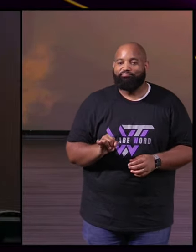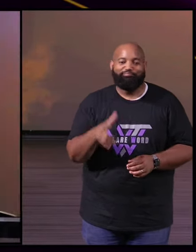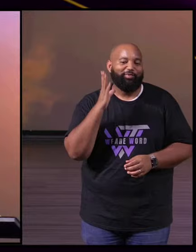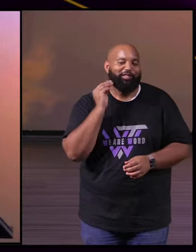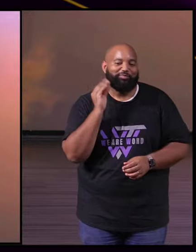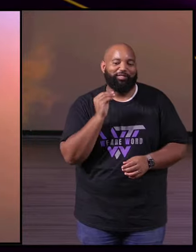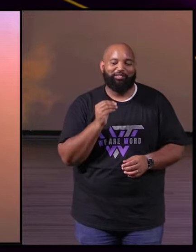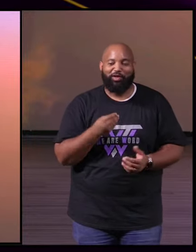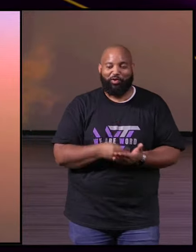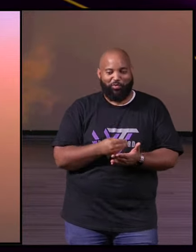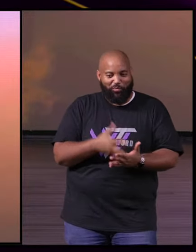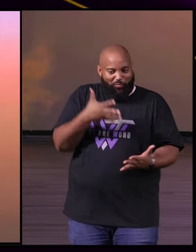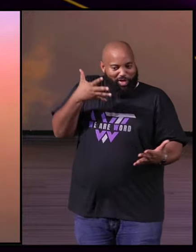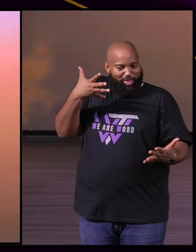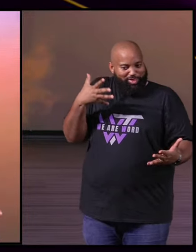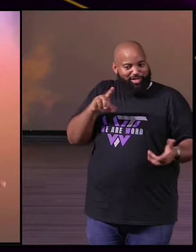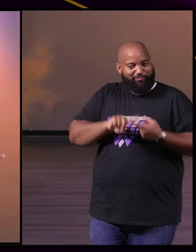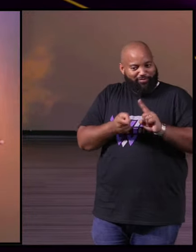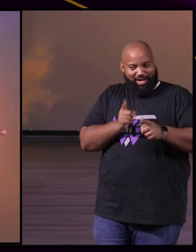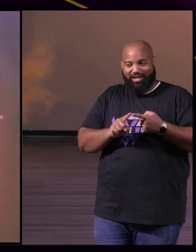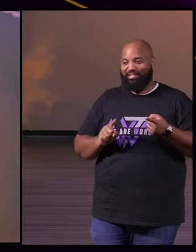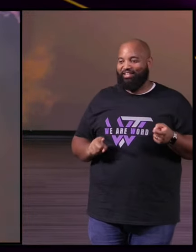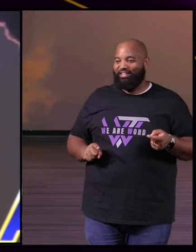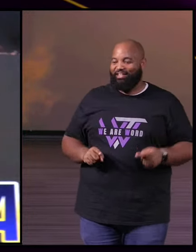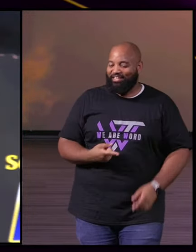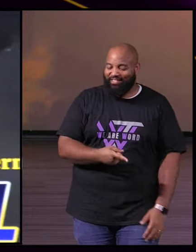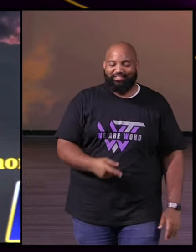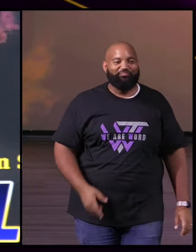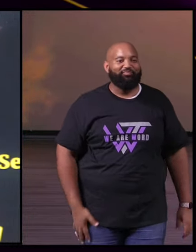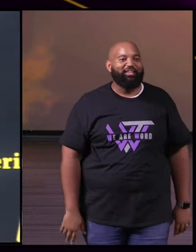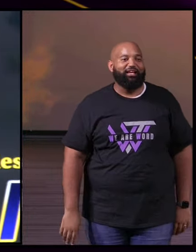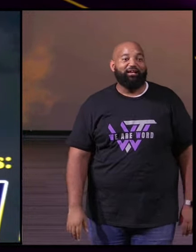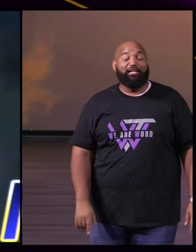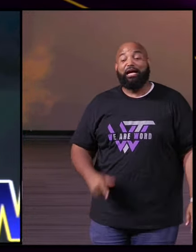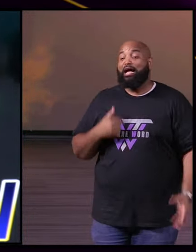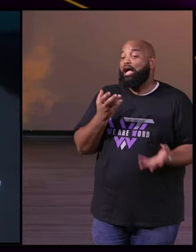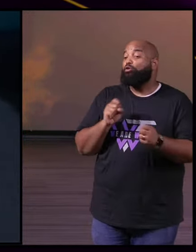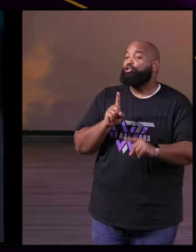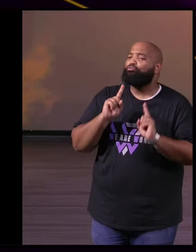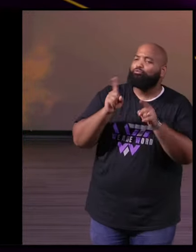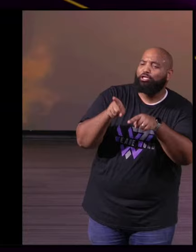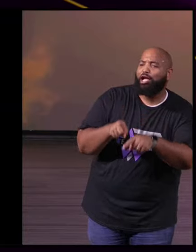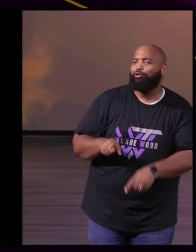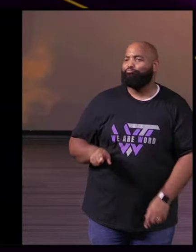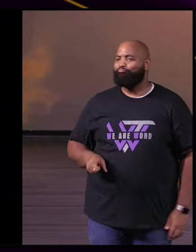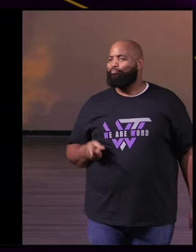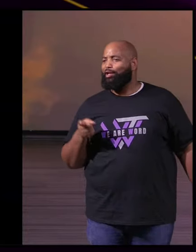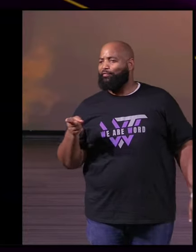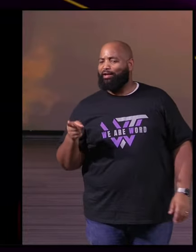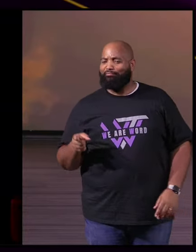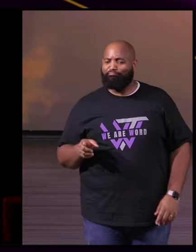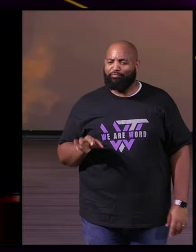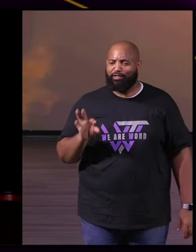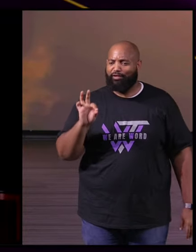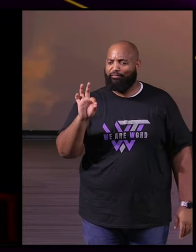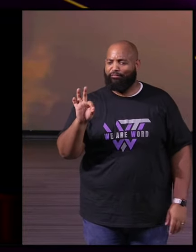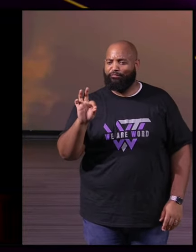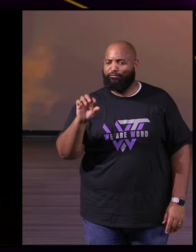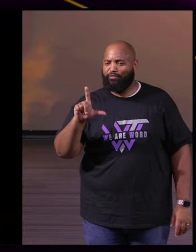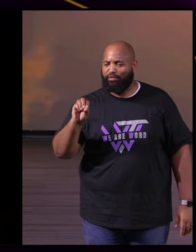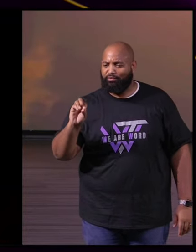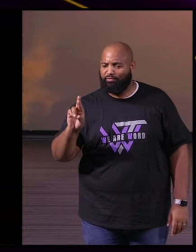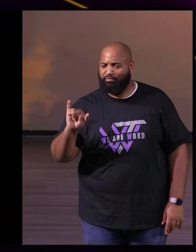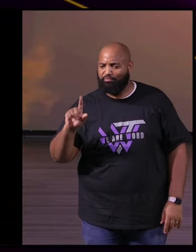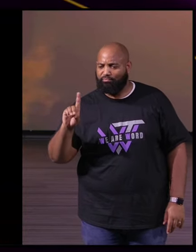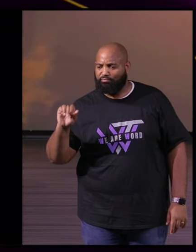a wealthy friend who's like, I want you to go down to Florida. And when you get